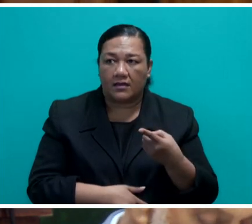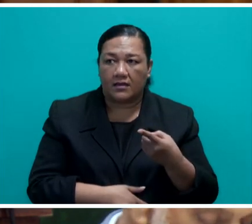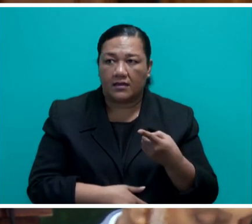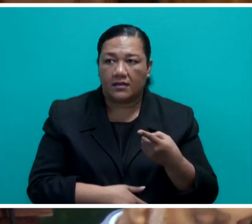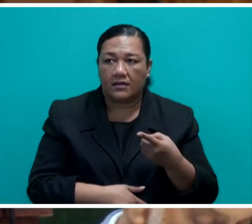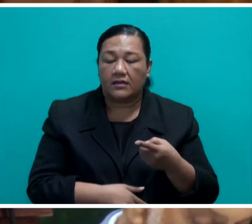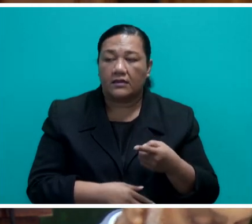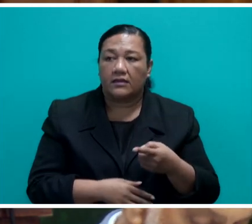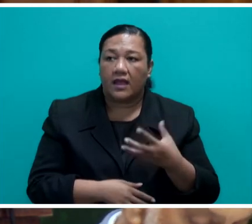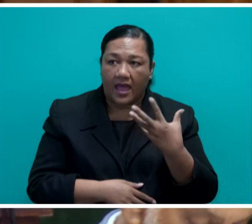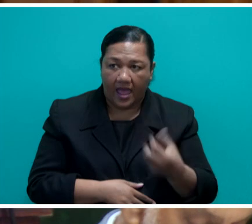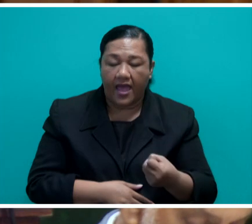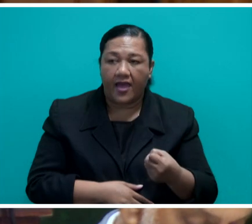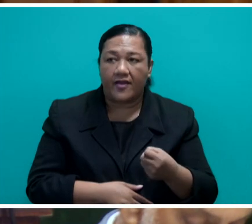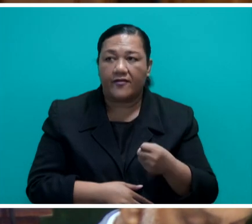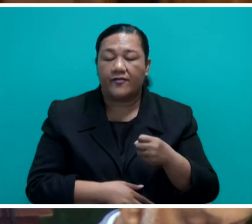380 kilometers of drainage